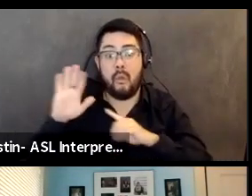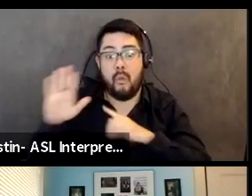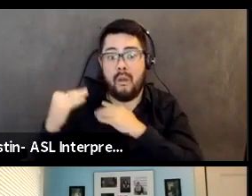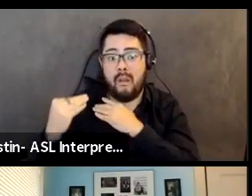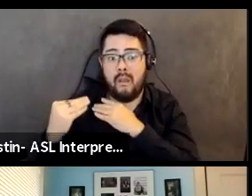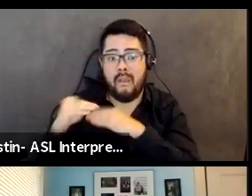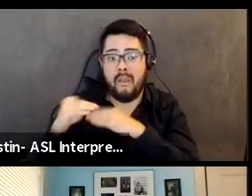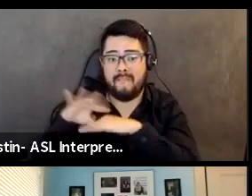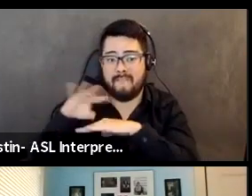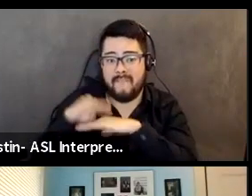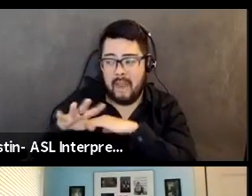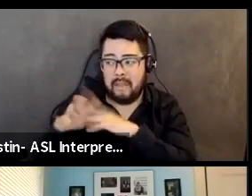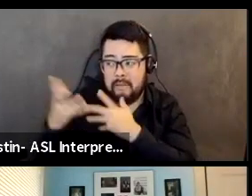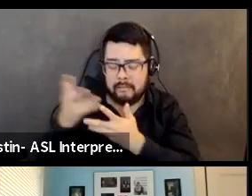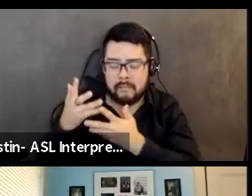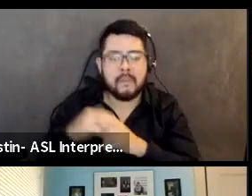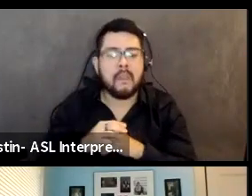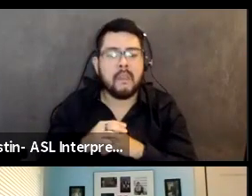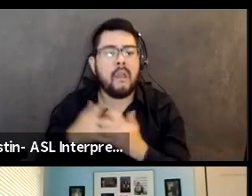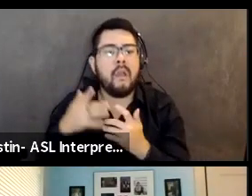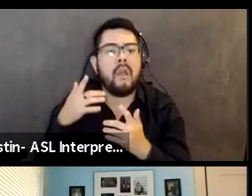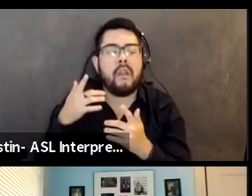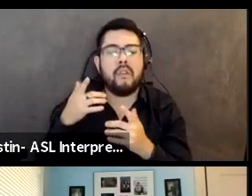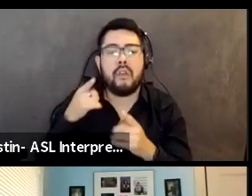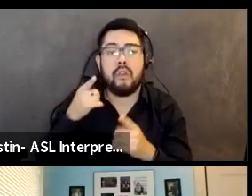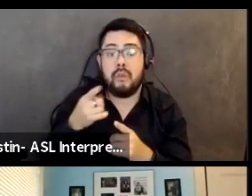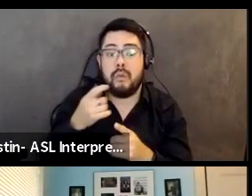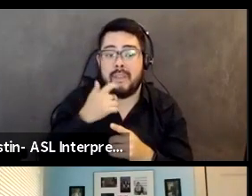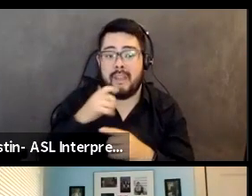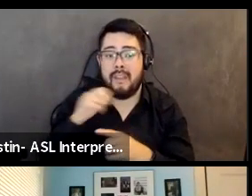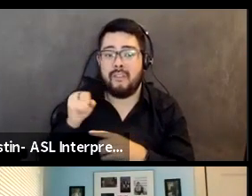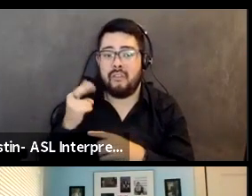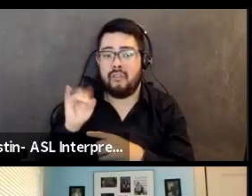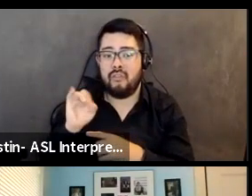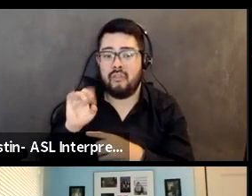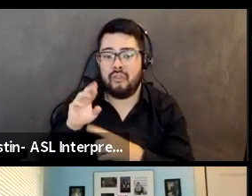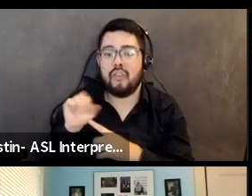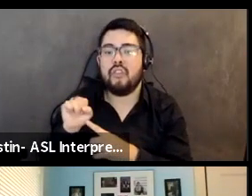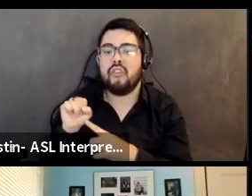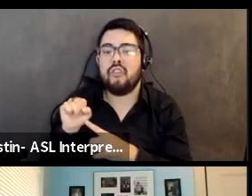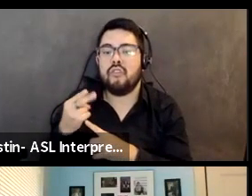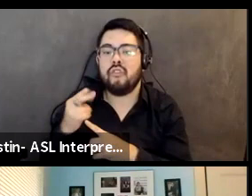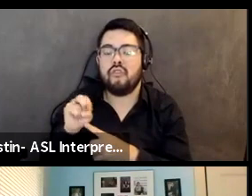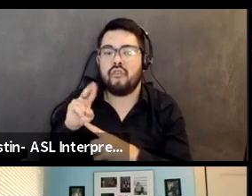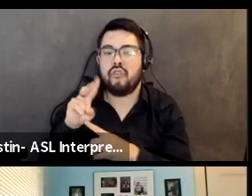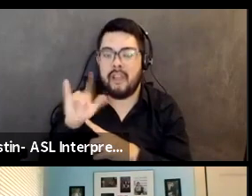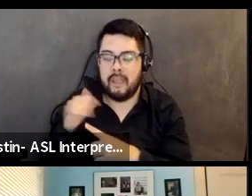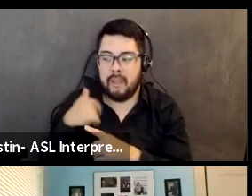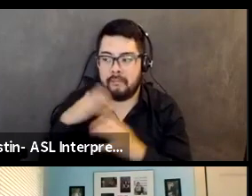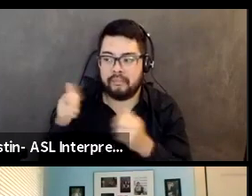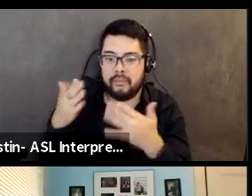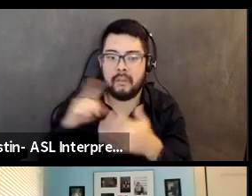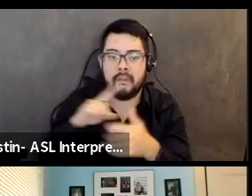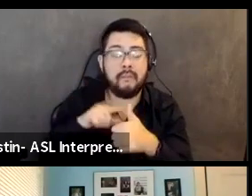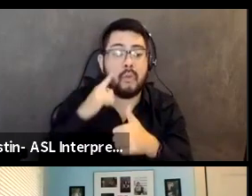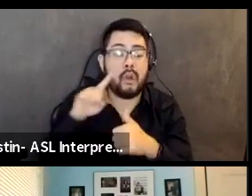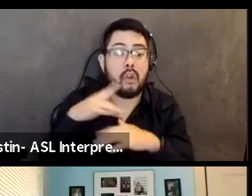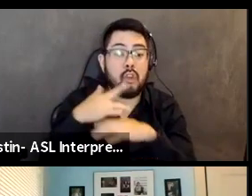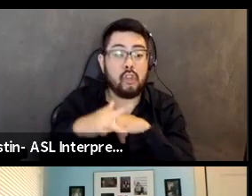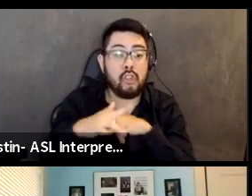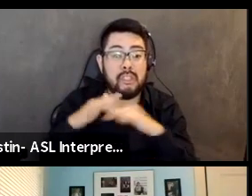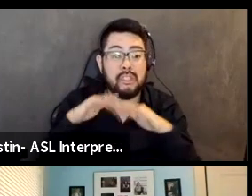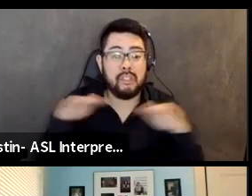on i guess what is it that you recommend you gave shirley some things to consider with regard to the early childhood